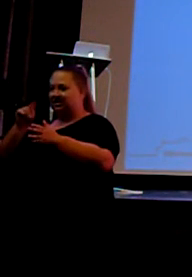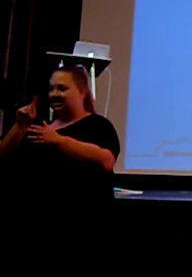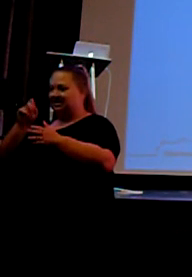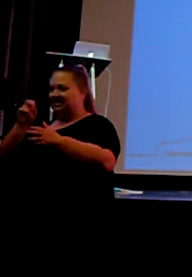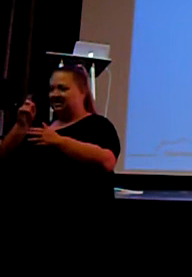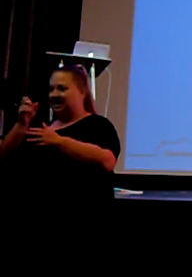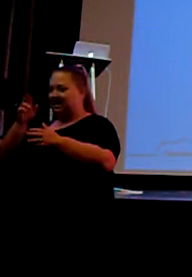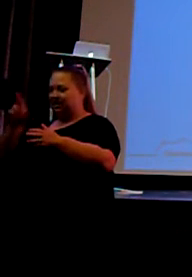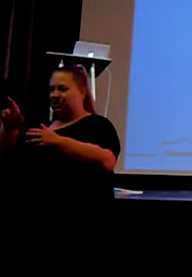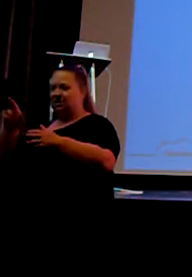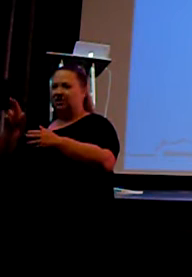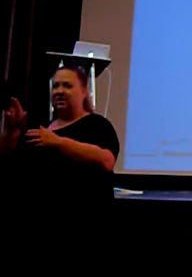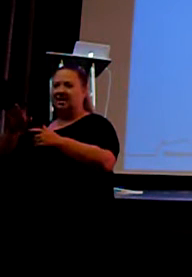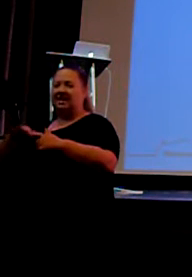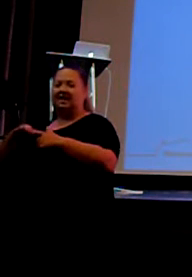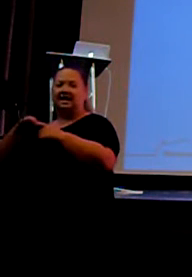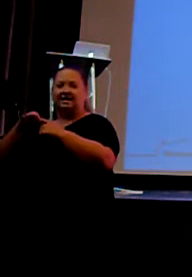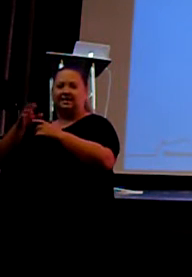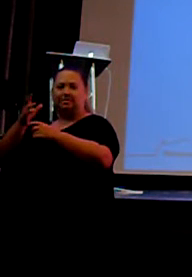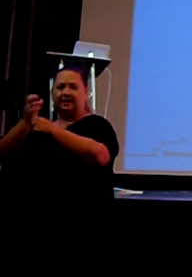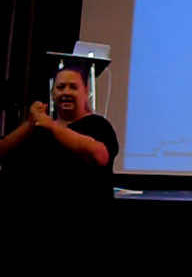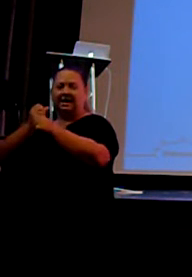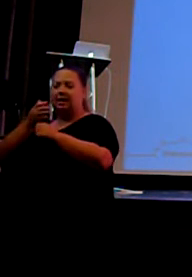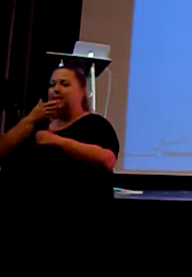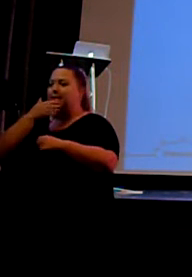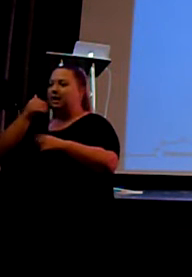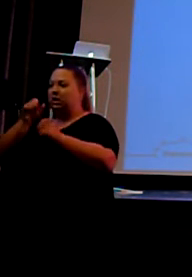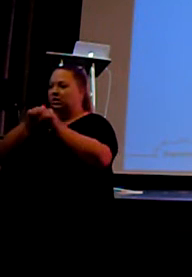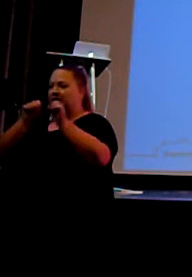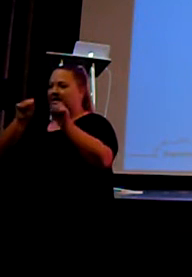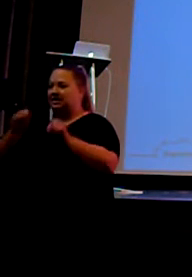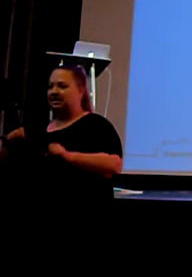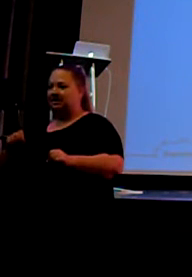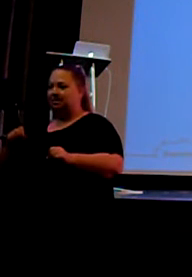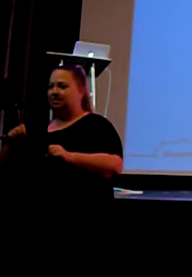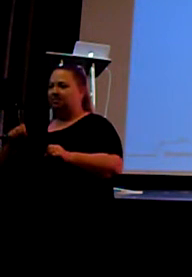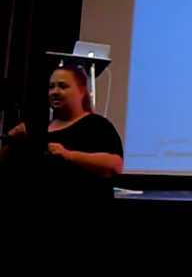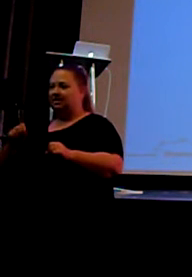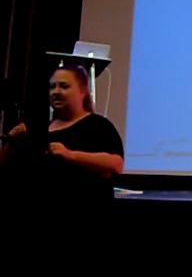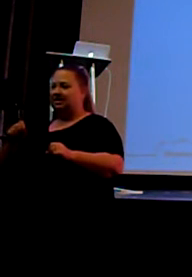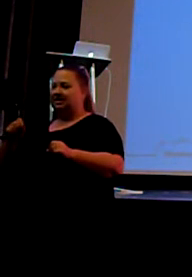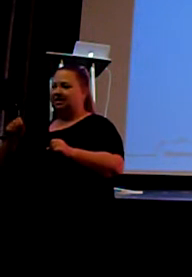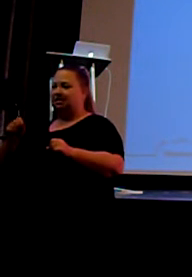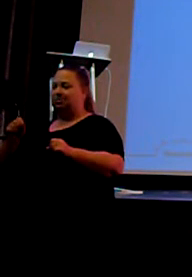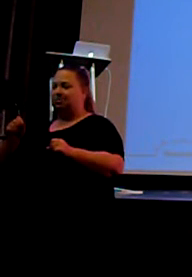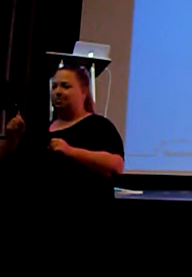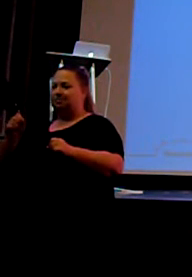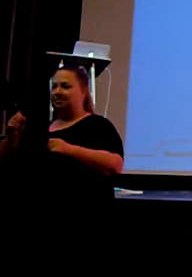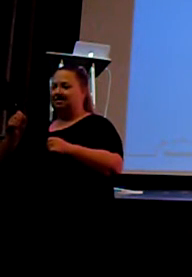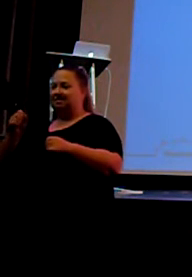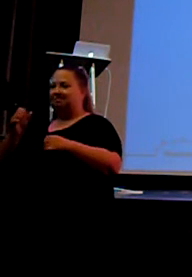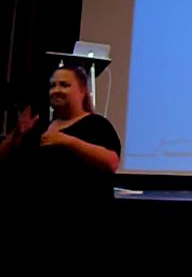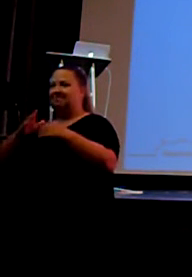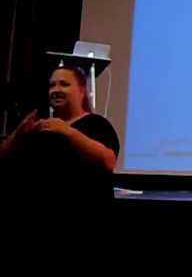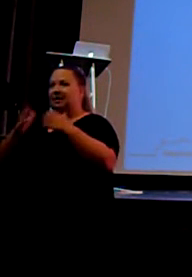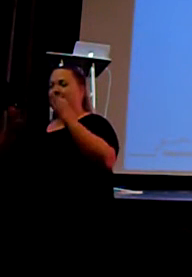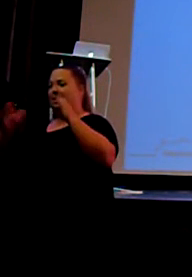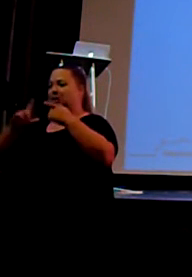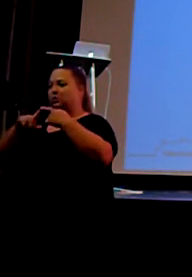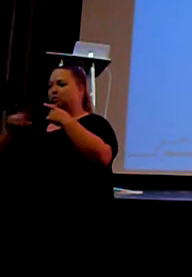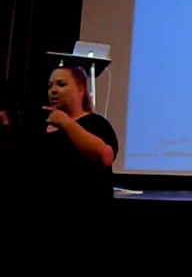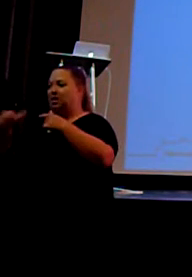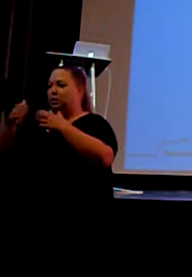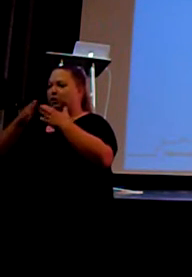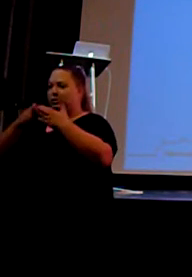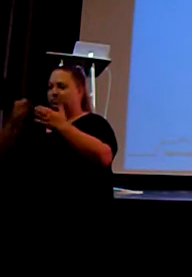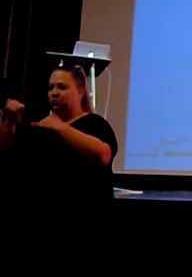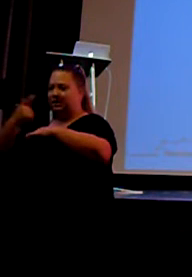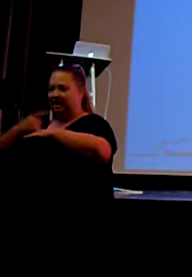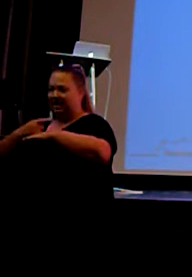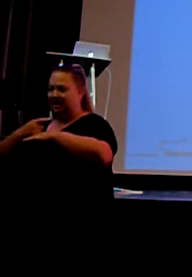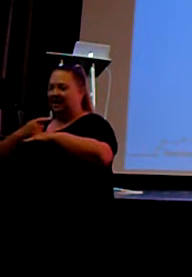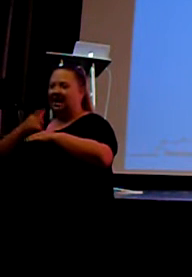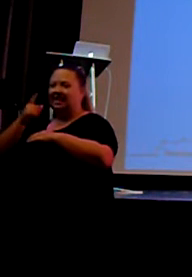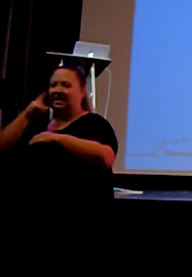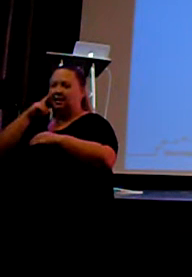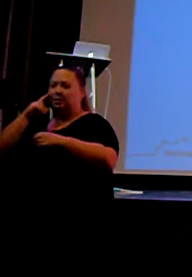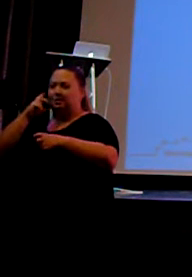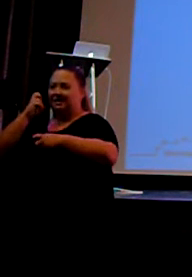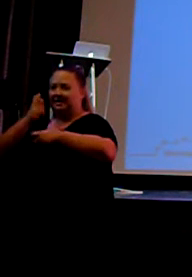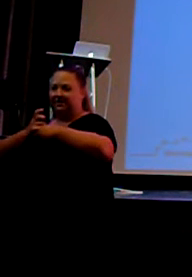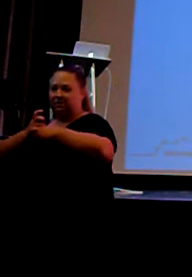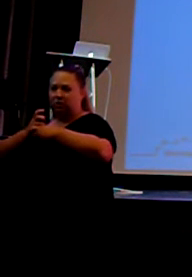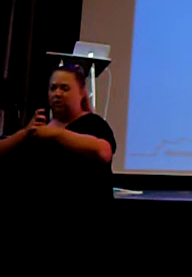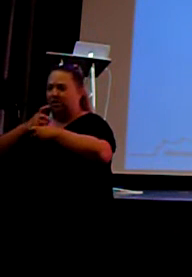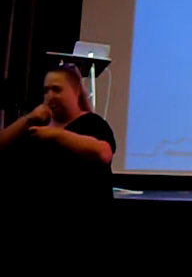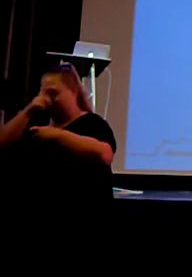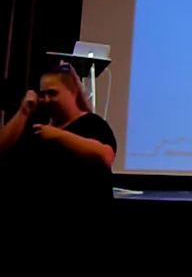unless we get a much better system than what any ship has today, I think it would be really difficult, because we